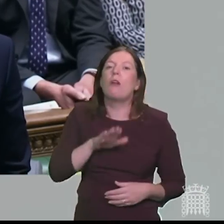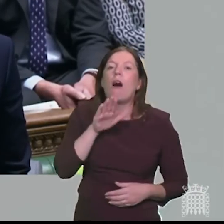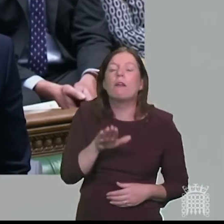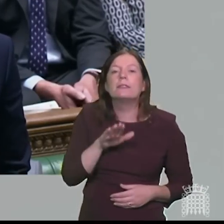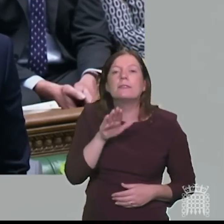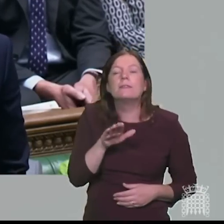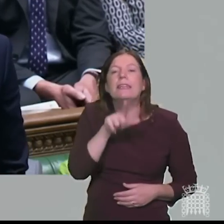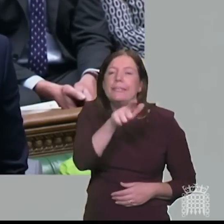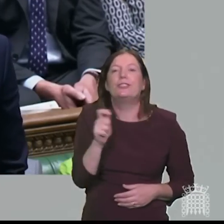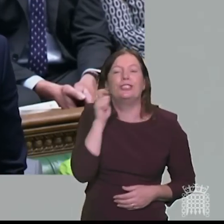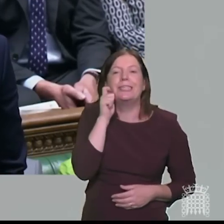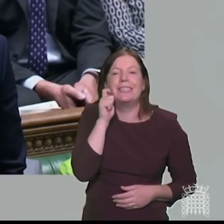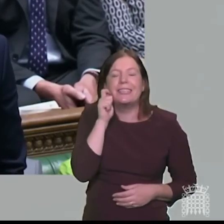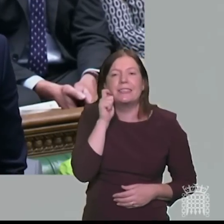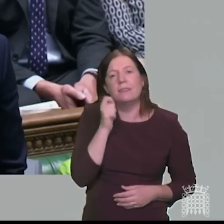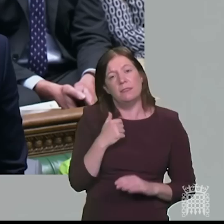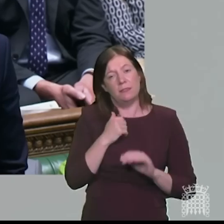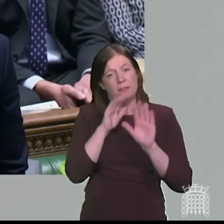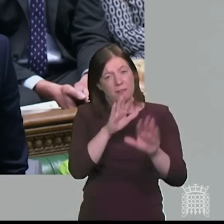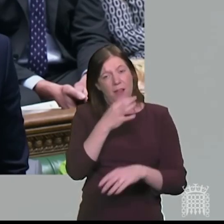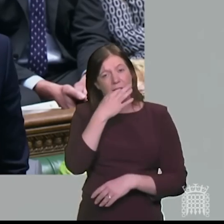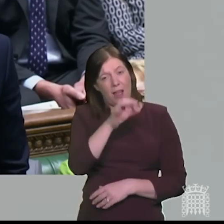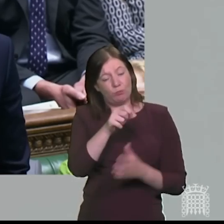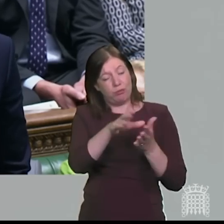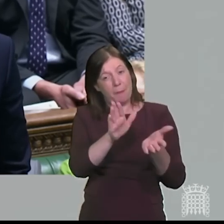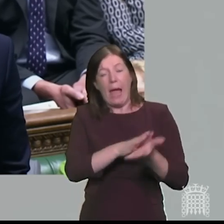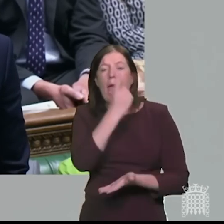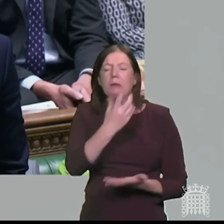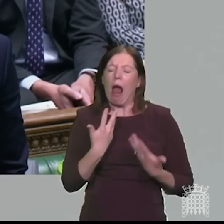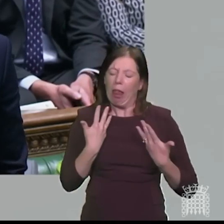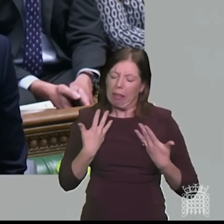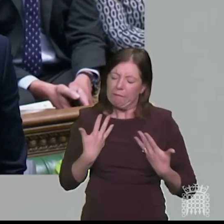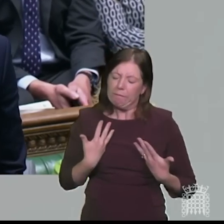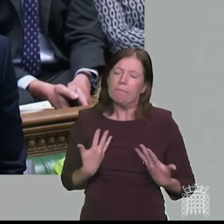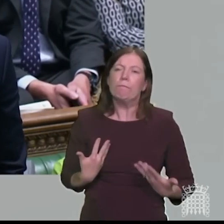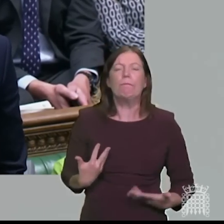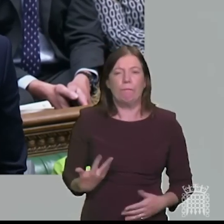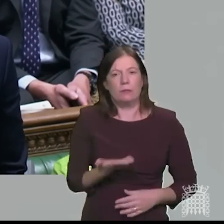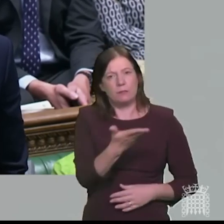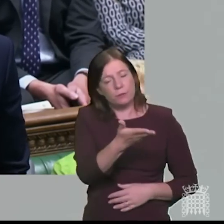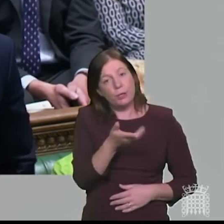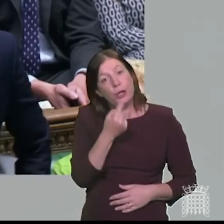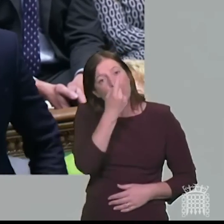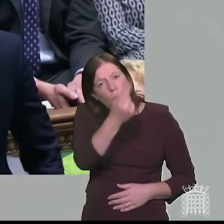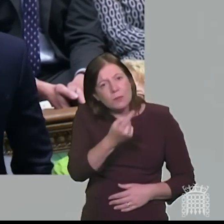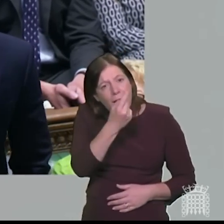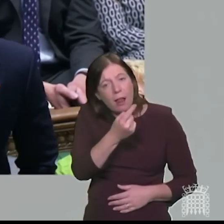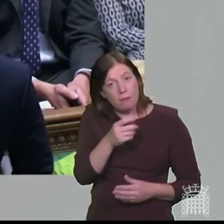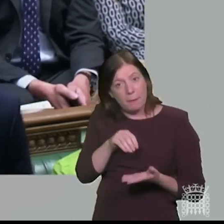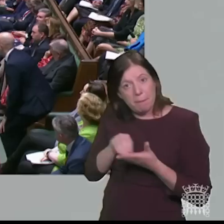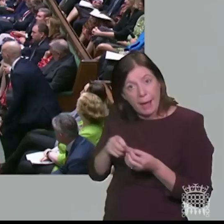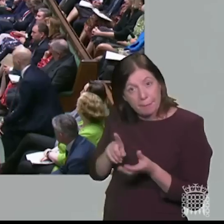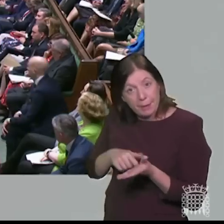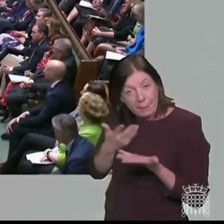a nerve. So may I ask him, the near billionaire, when was the last time that he struggled to pay a